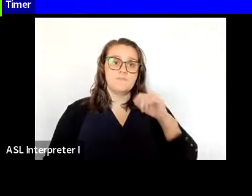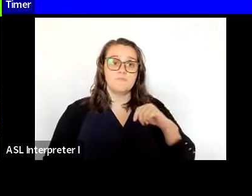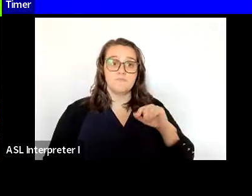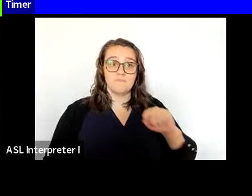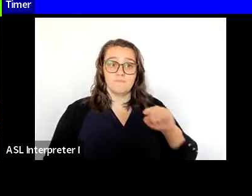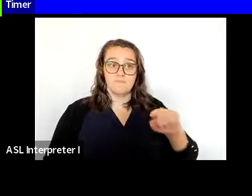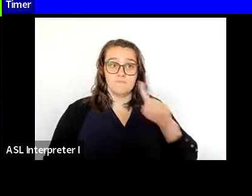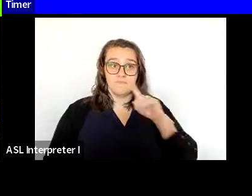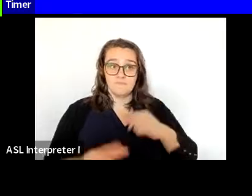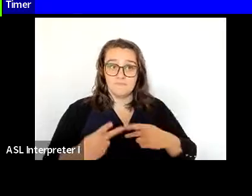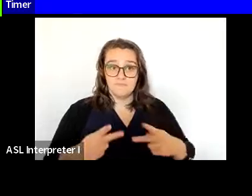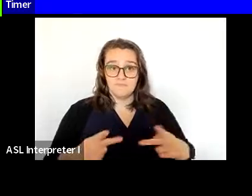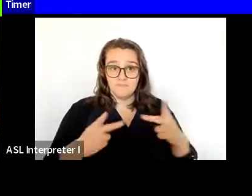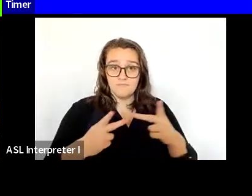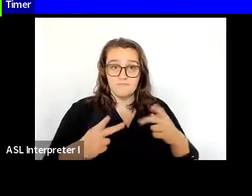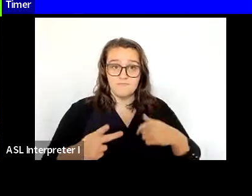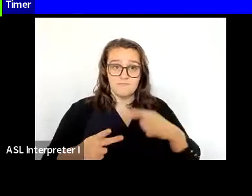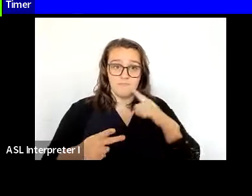1953.